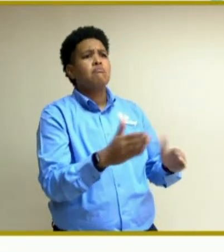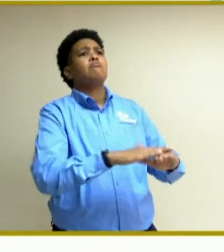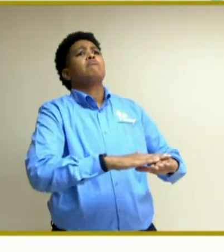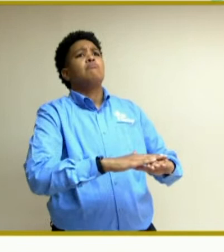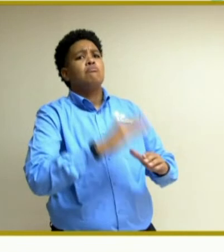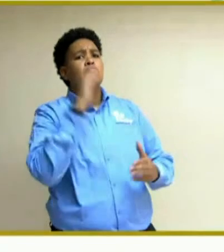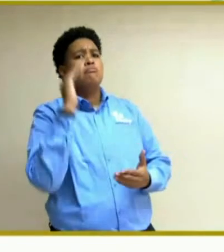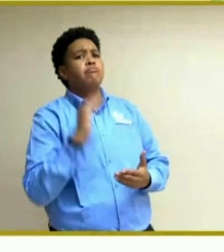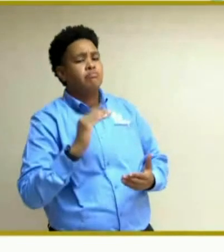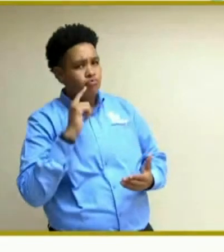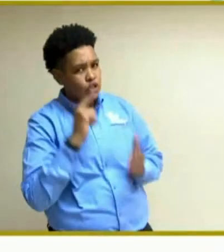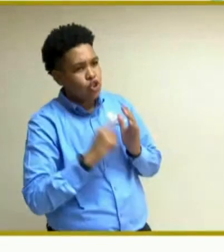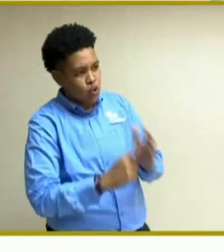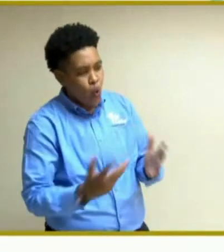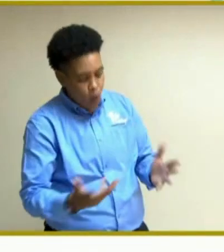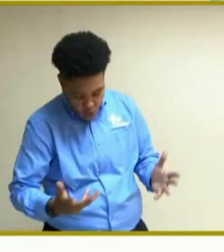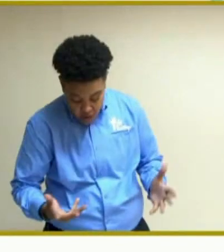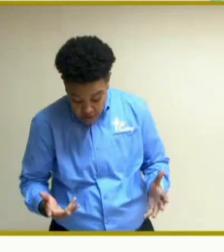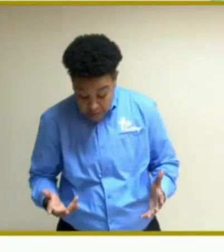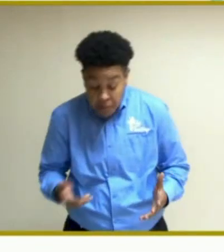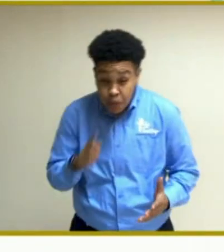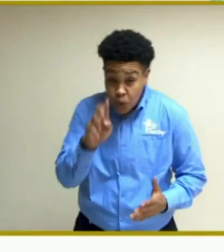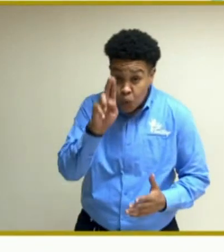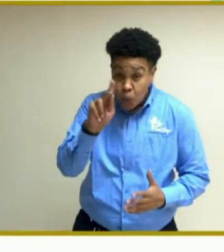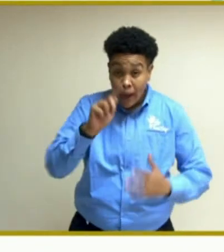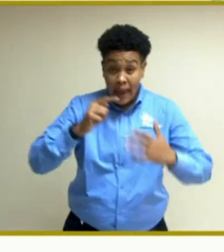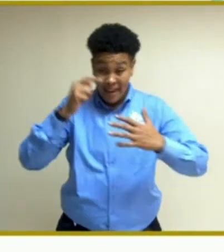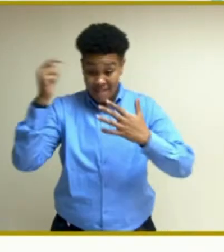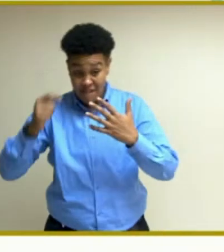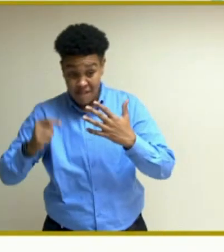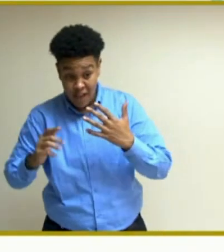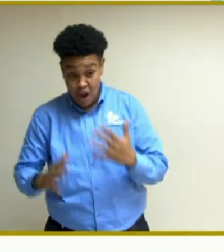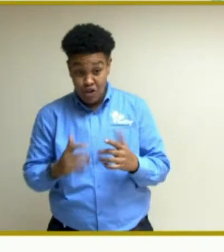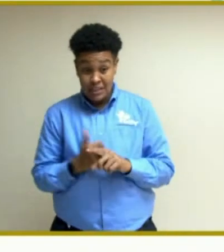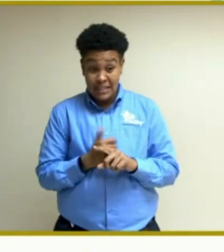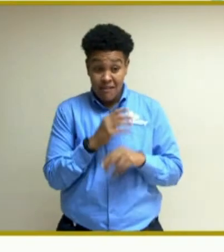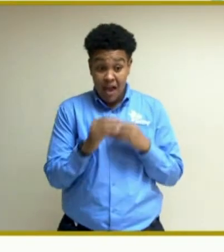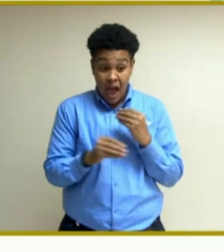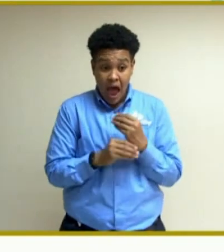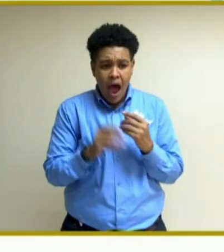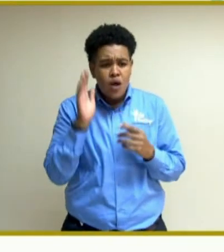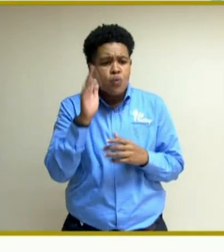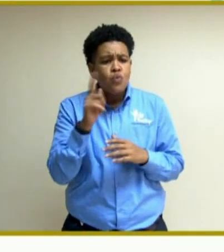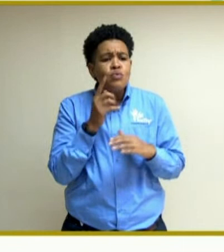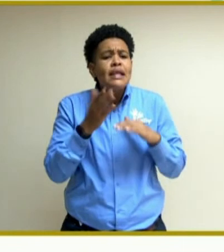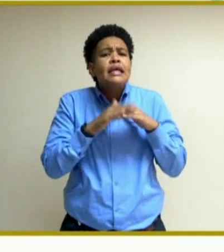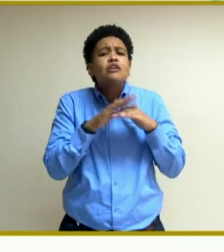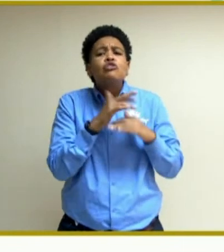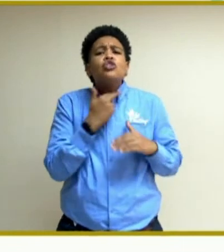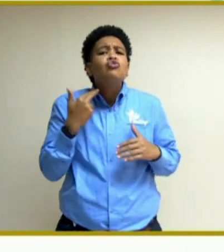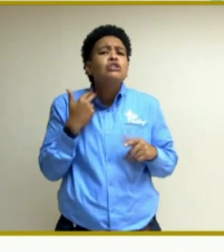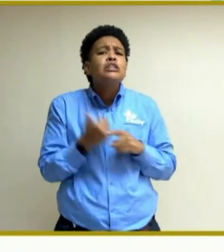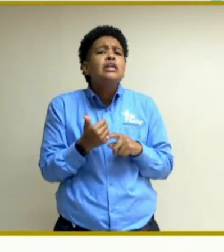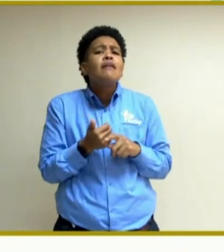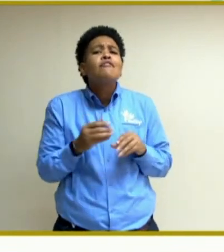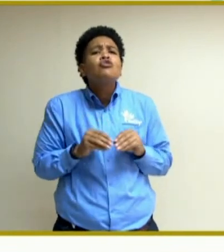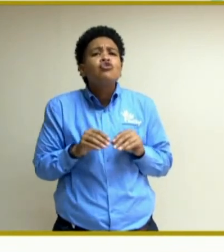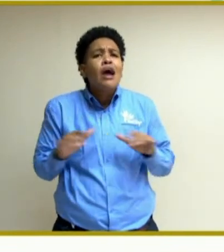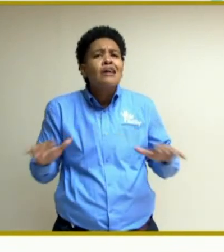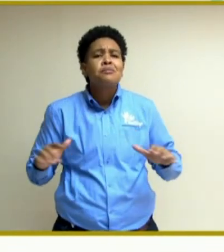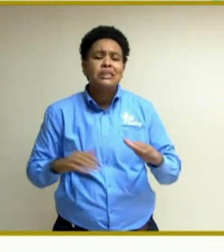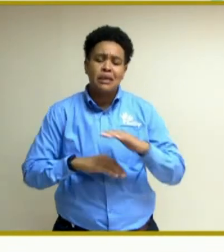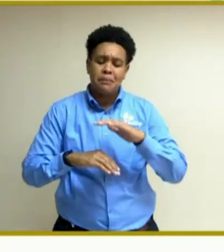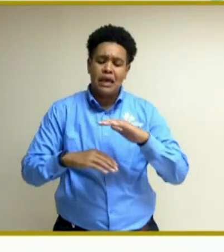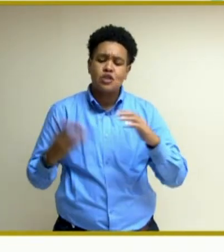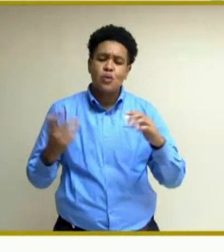is shown. The UK variant would increase the risk of transmission based on